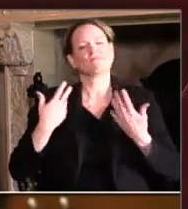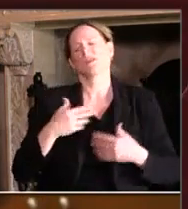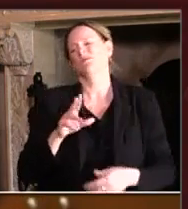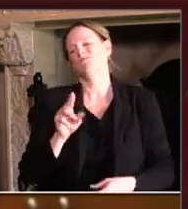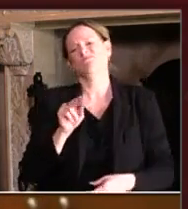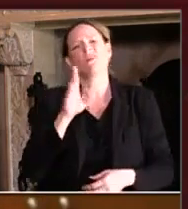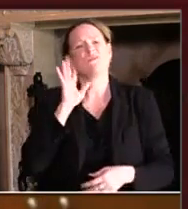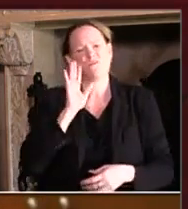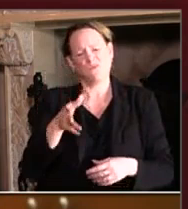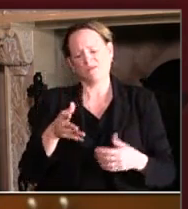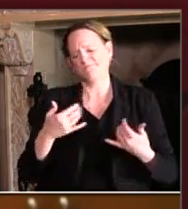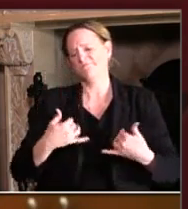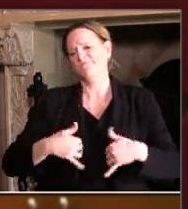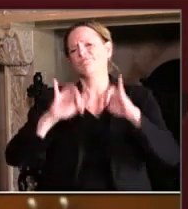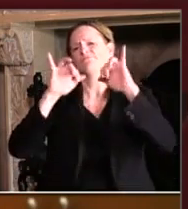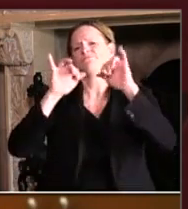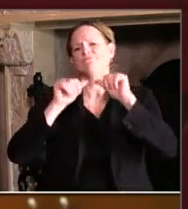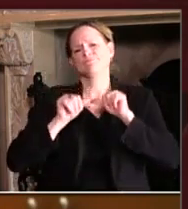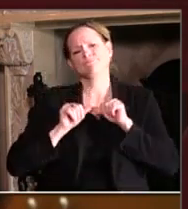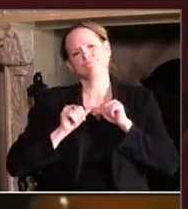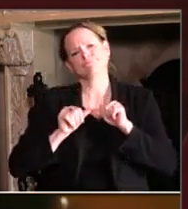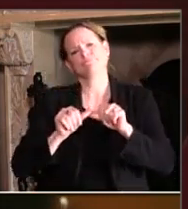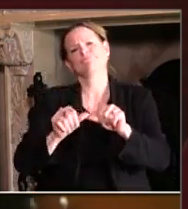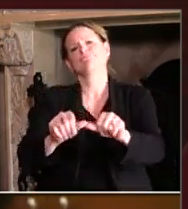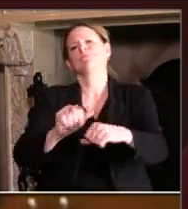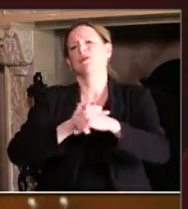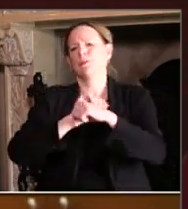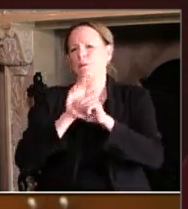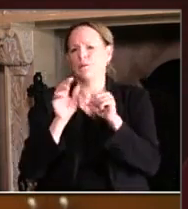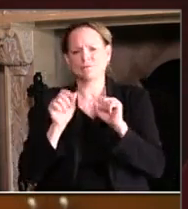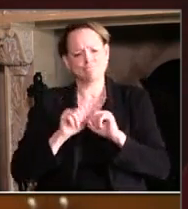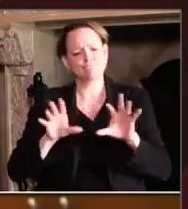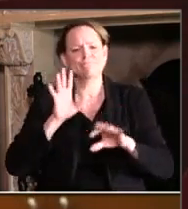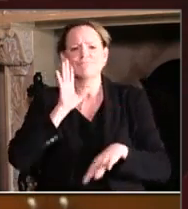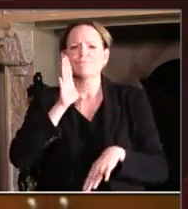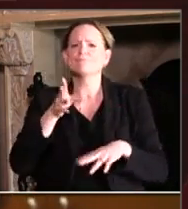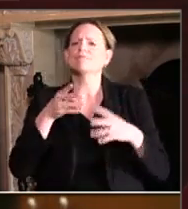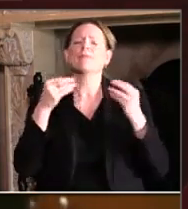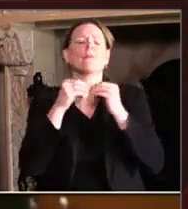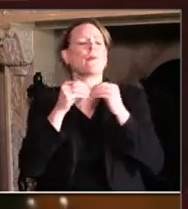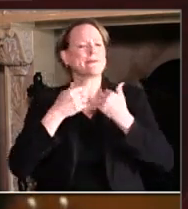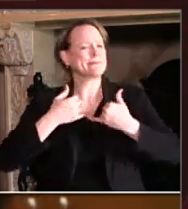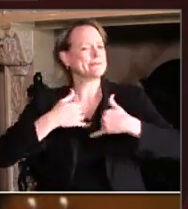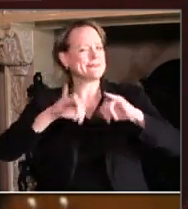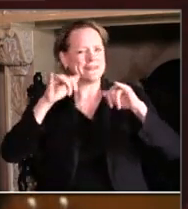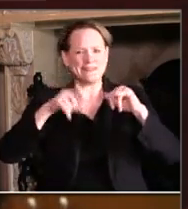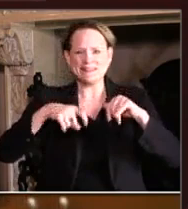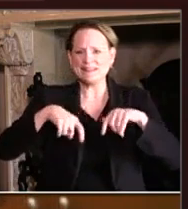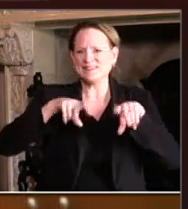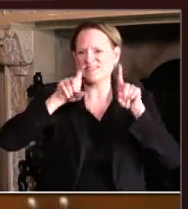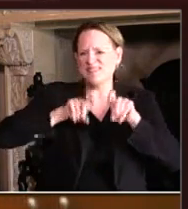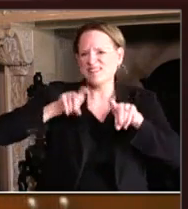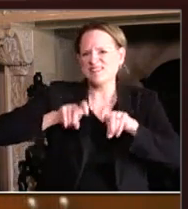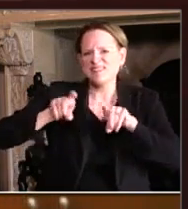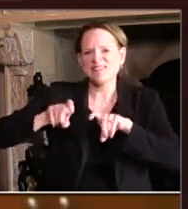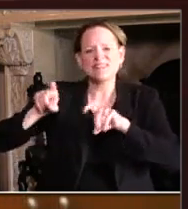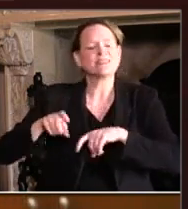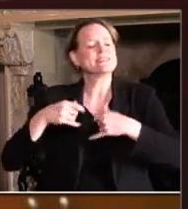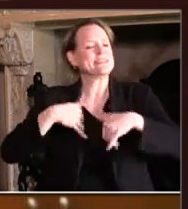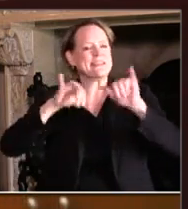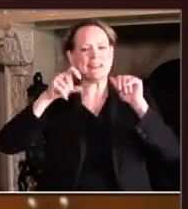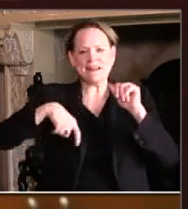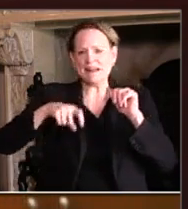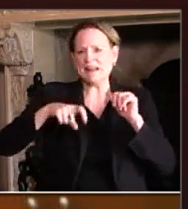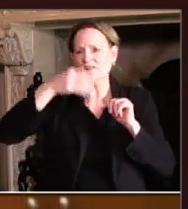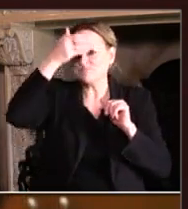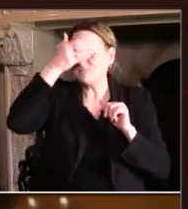we are definitely not where we need to be as far as resources are concerned. As I mentioned, this journey has